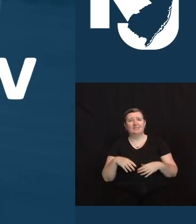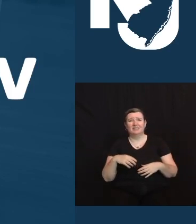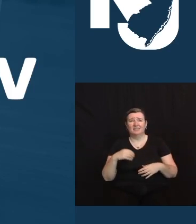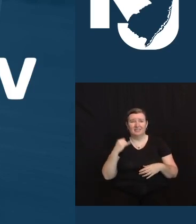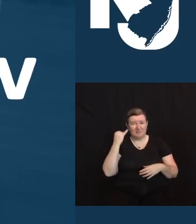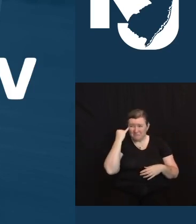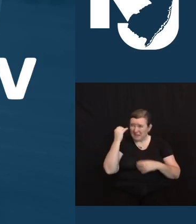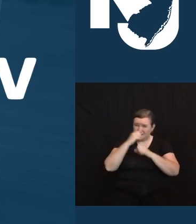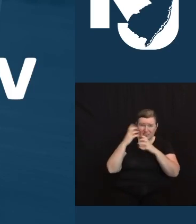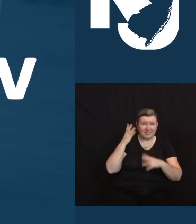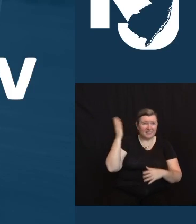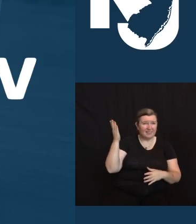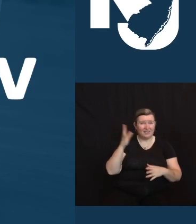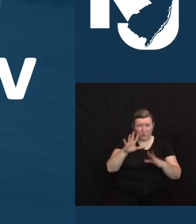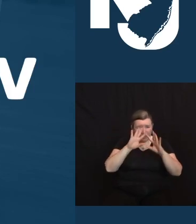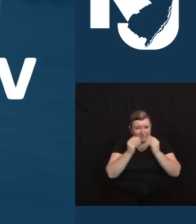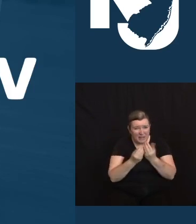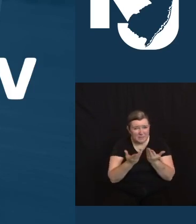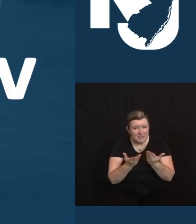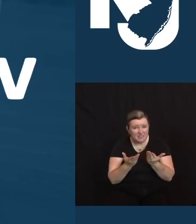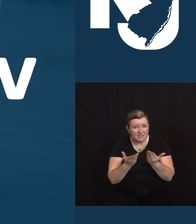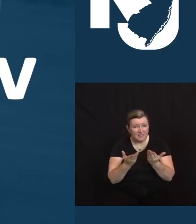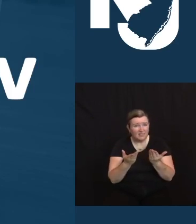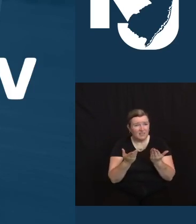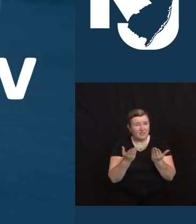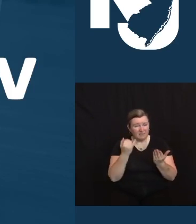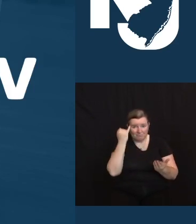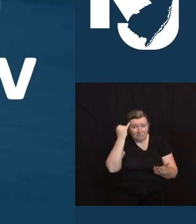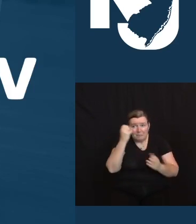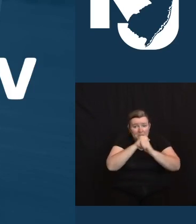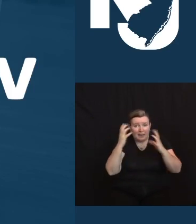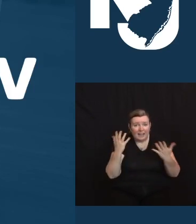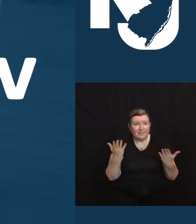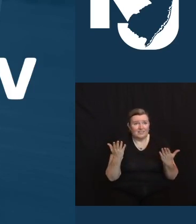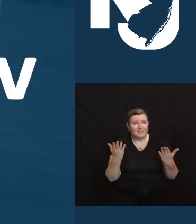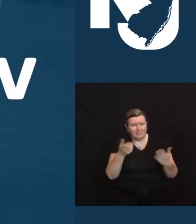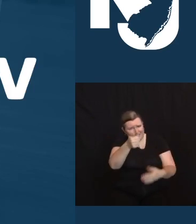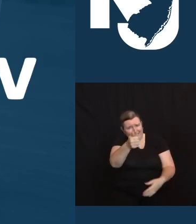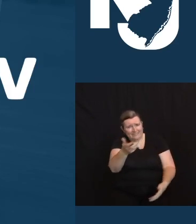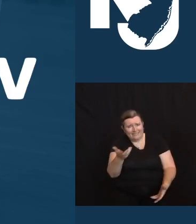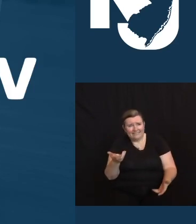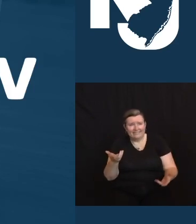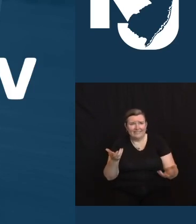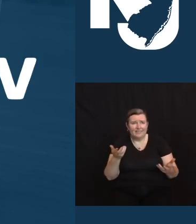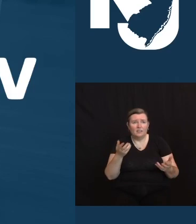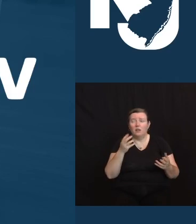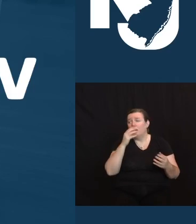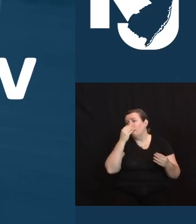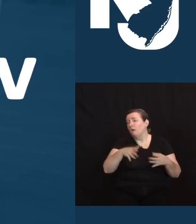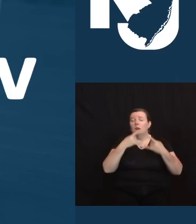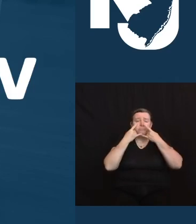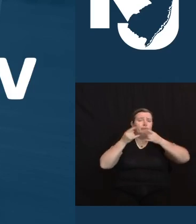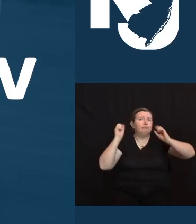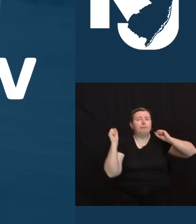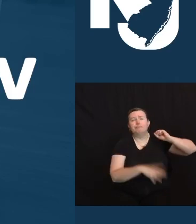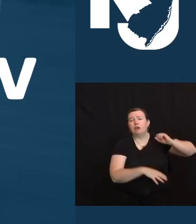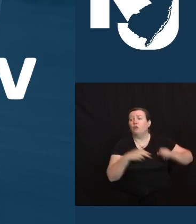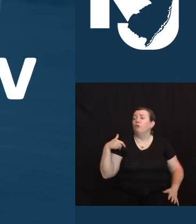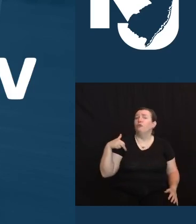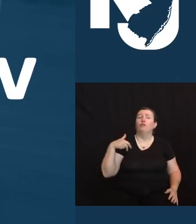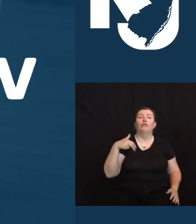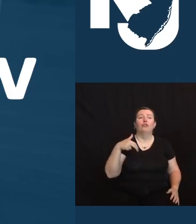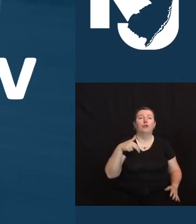family. Imagine being the one who spreads coronavirus to someone you love, who is more vulnerable to COVID-19 than